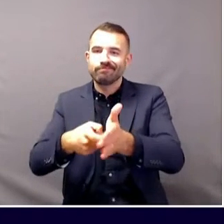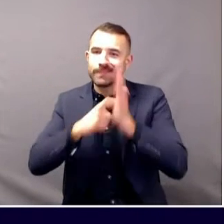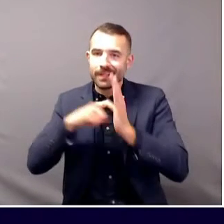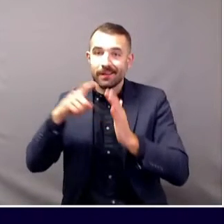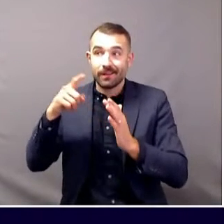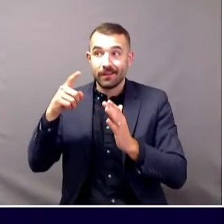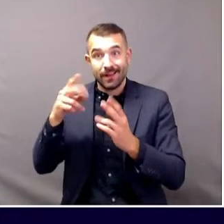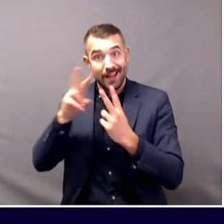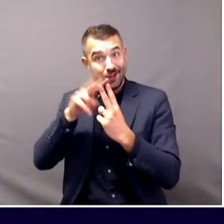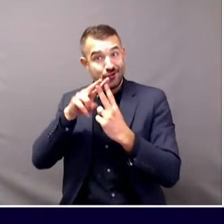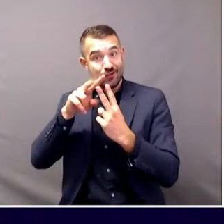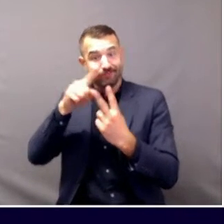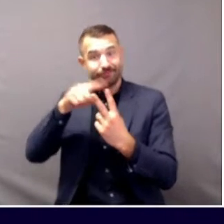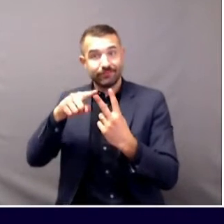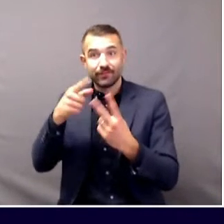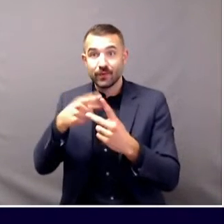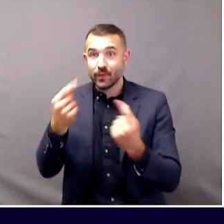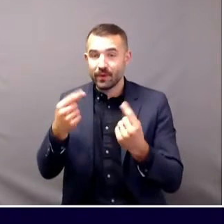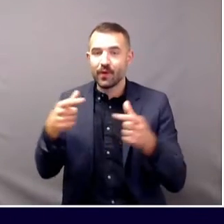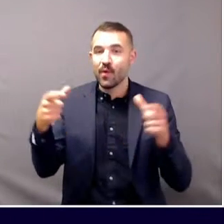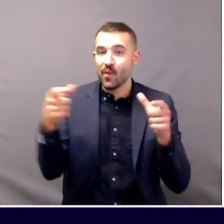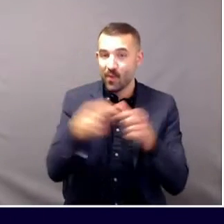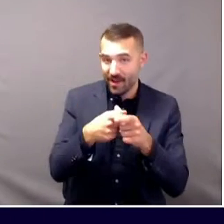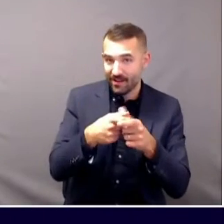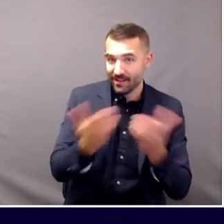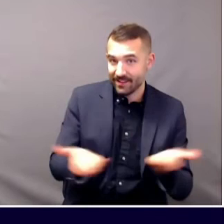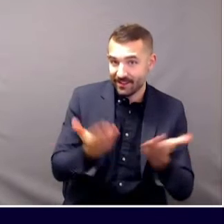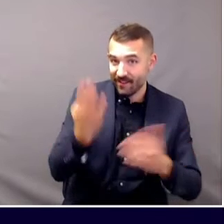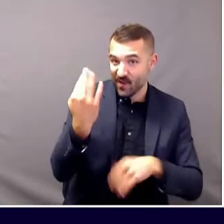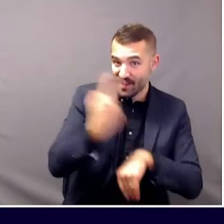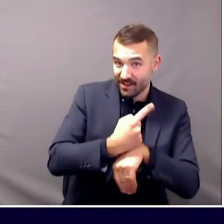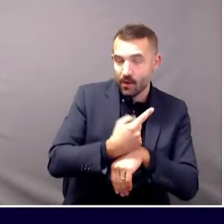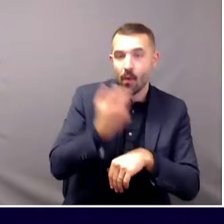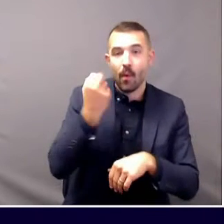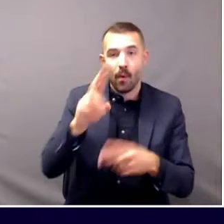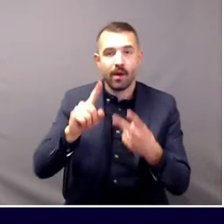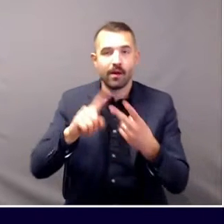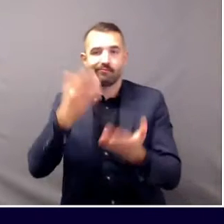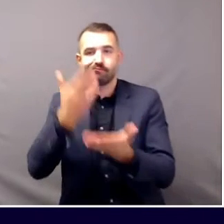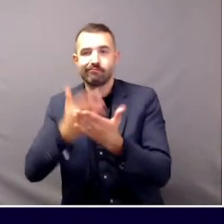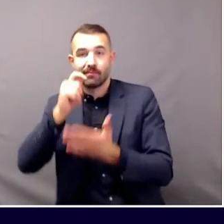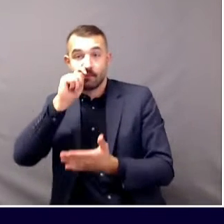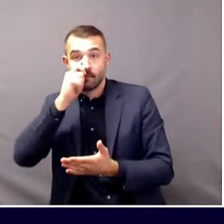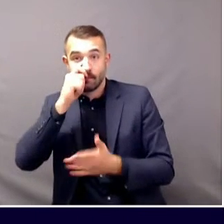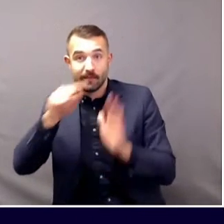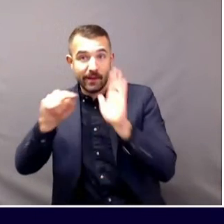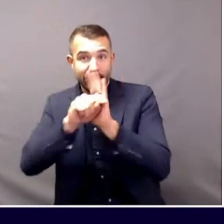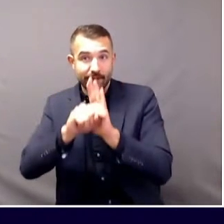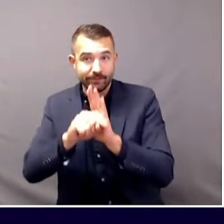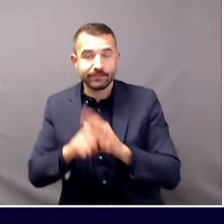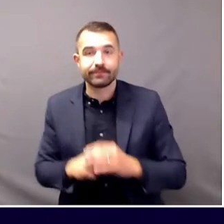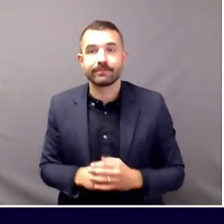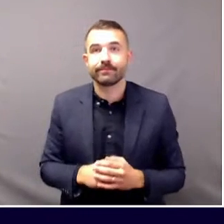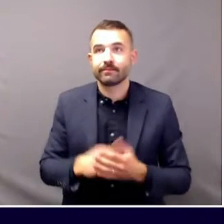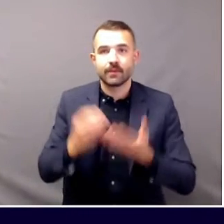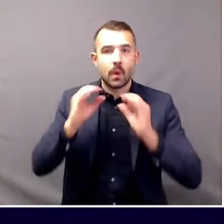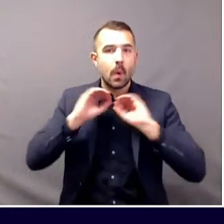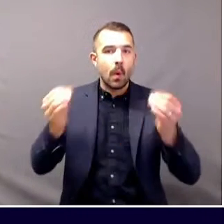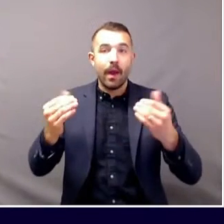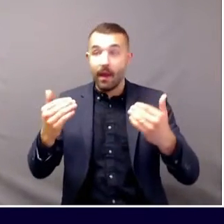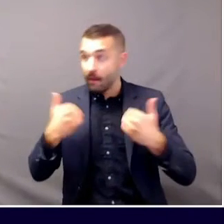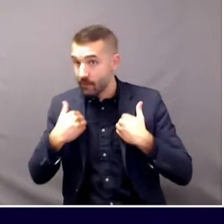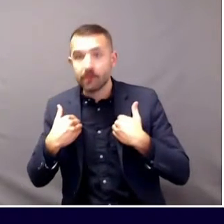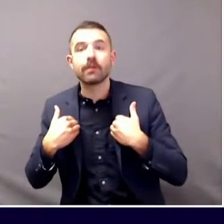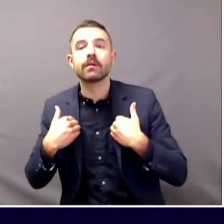either quarantine for 14 days or receive a negative COVID-19 test with a sample taken no longer